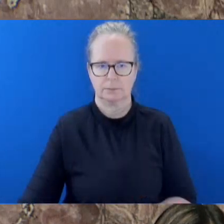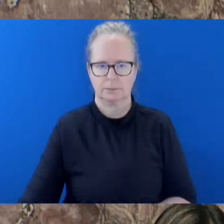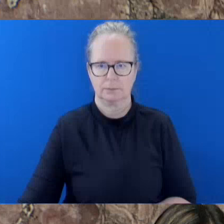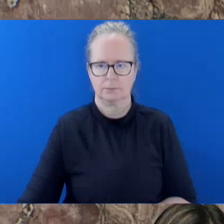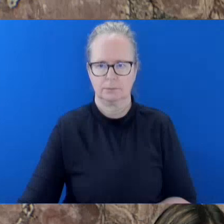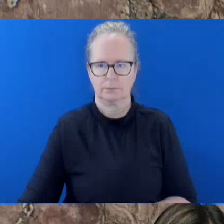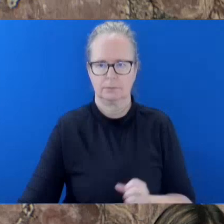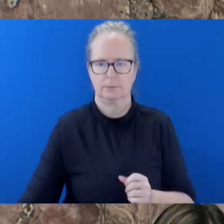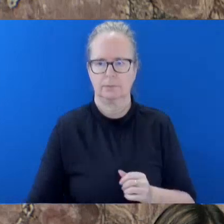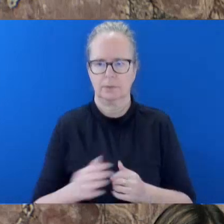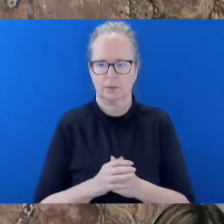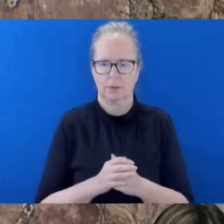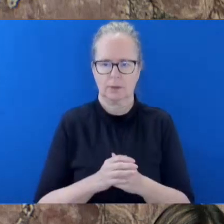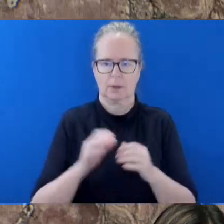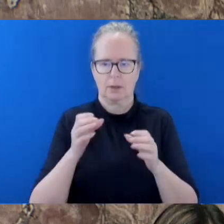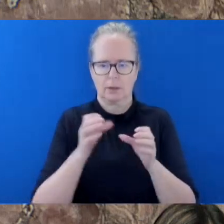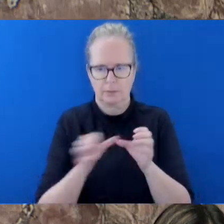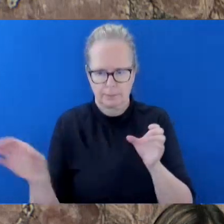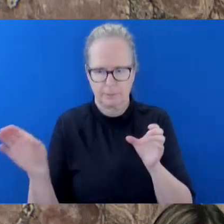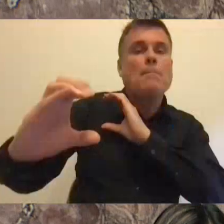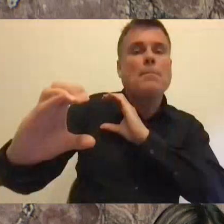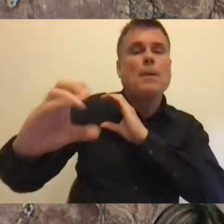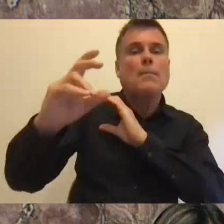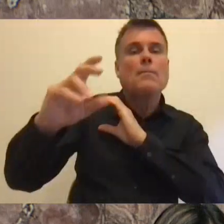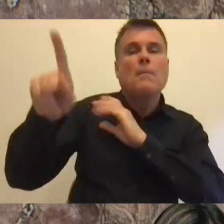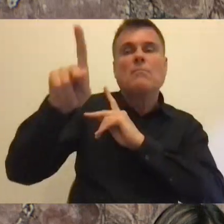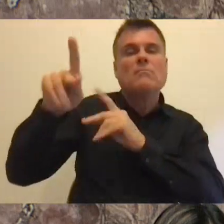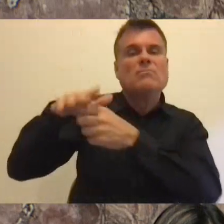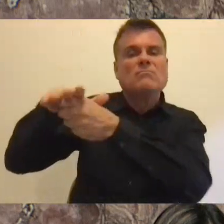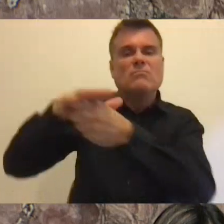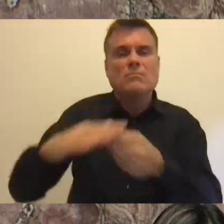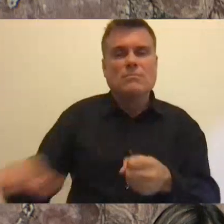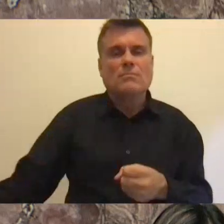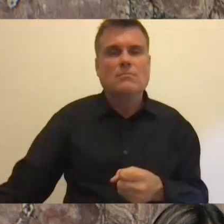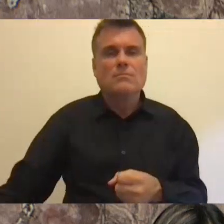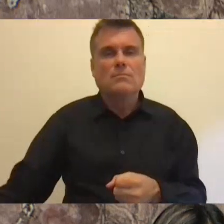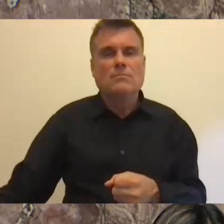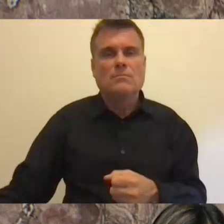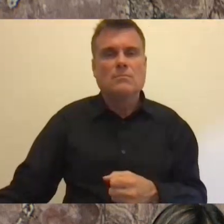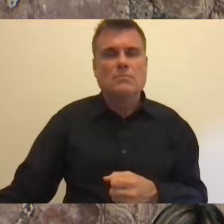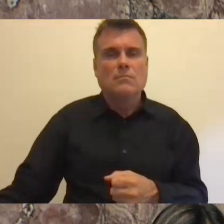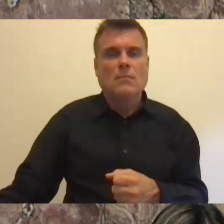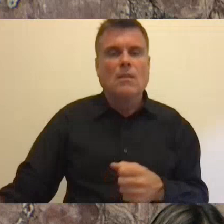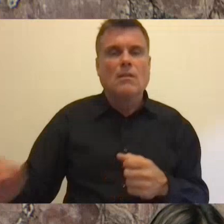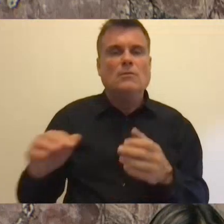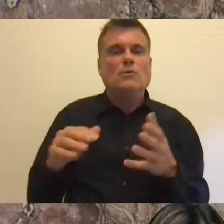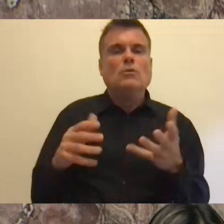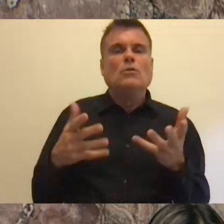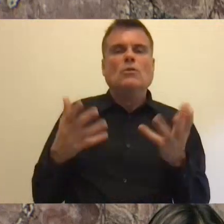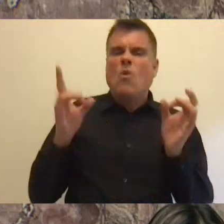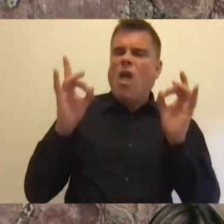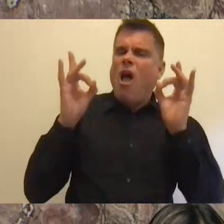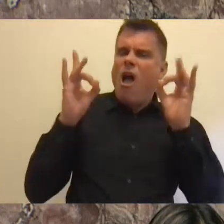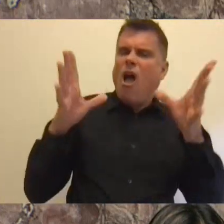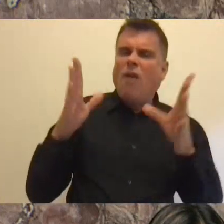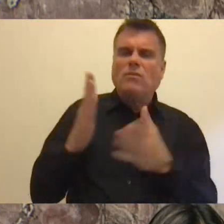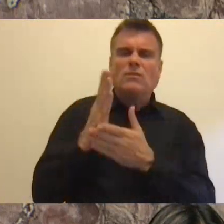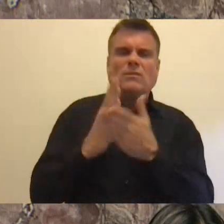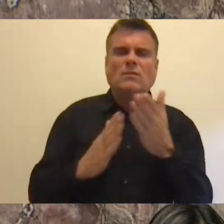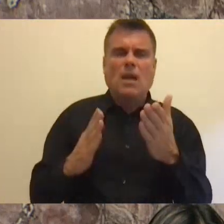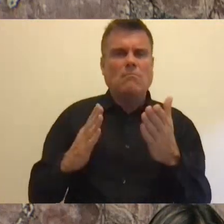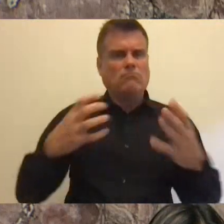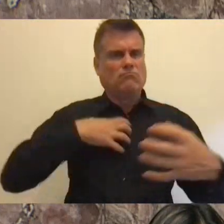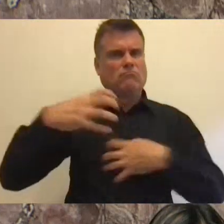to deal with some often extremely violent protests. So, Honourable Speaker, our expectation is that those engaged in law enforcement